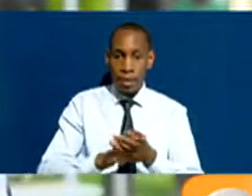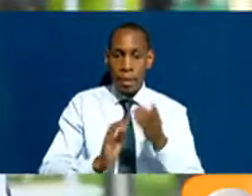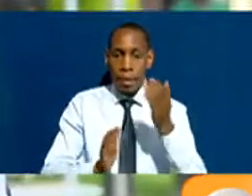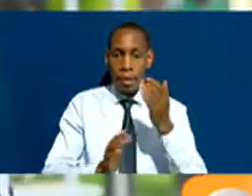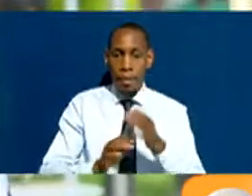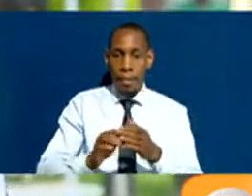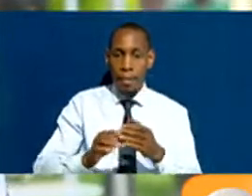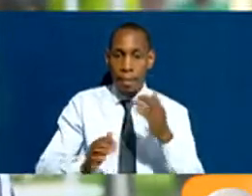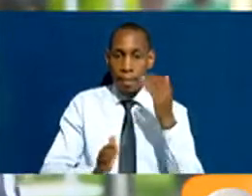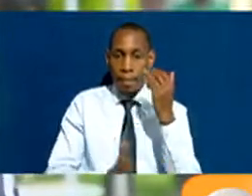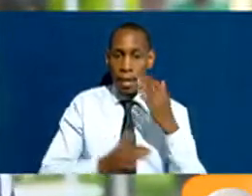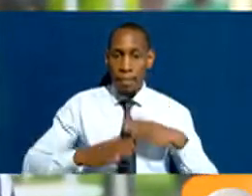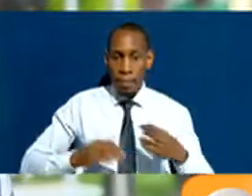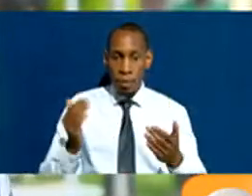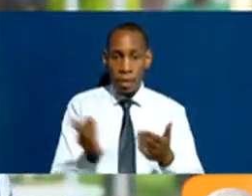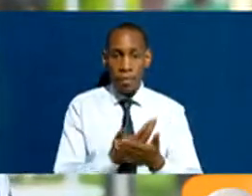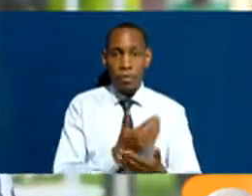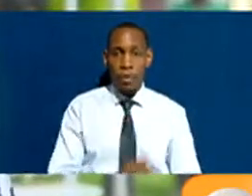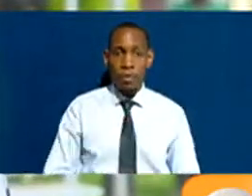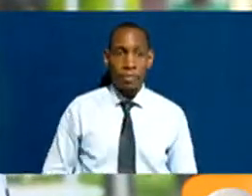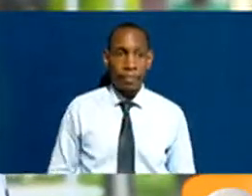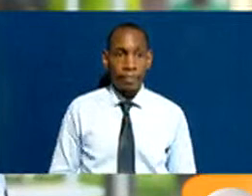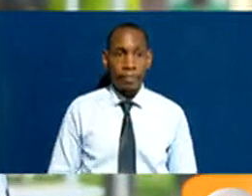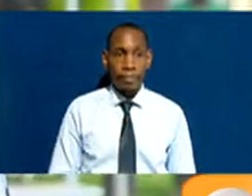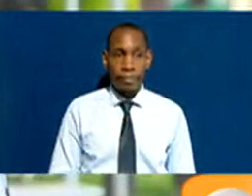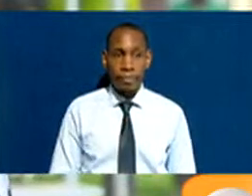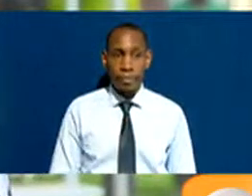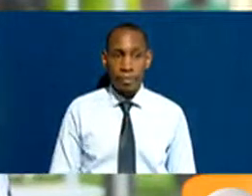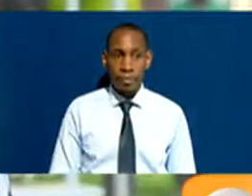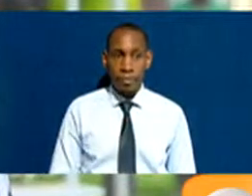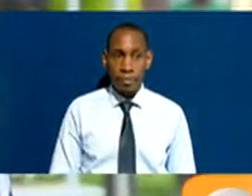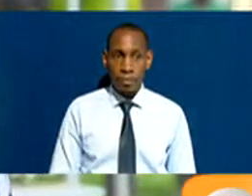elements are weeded out. Chemutai, Going Citizen TV,